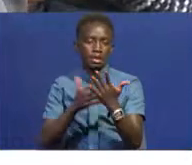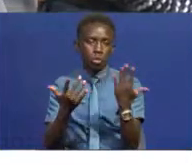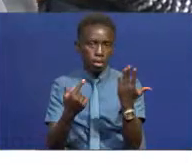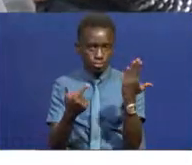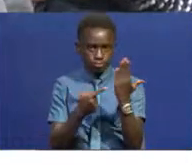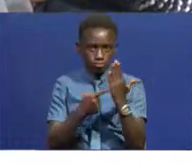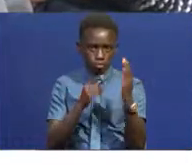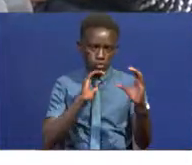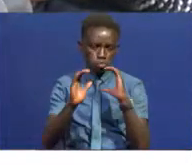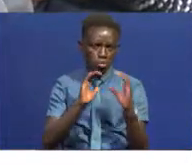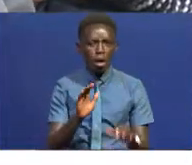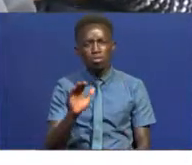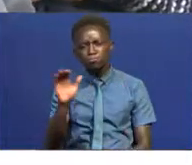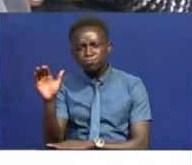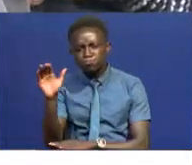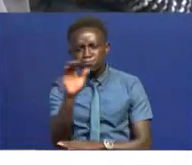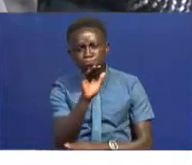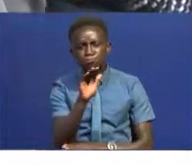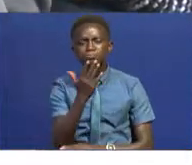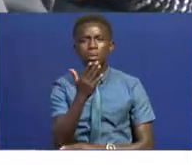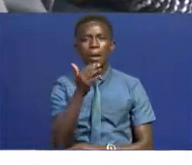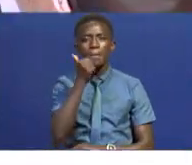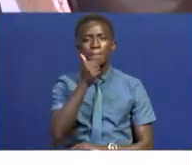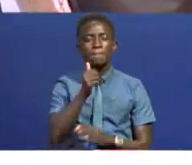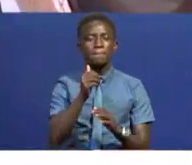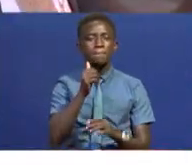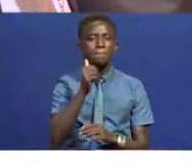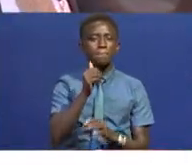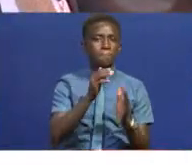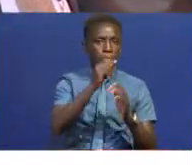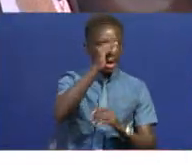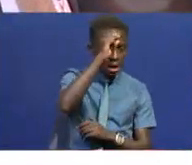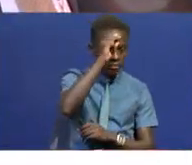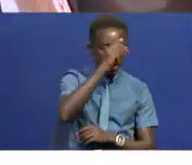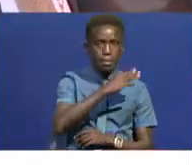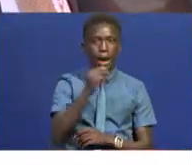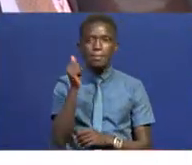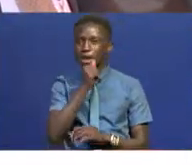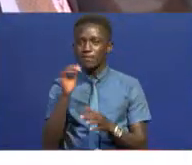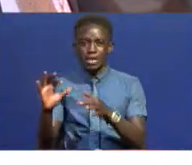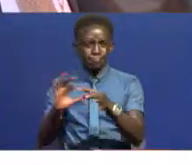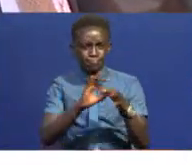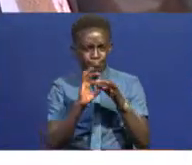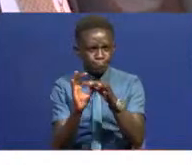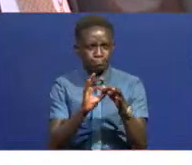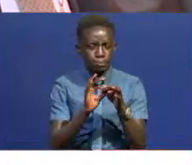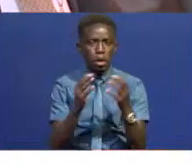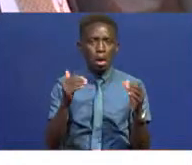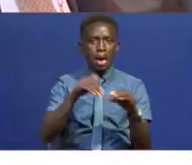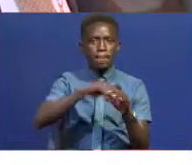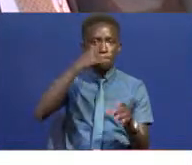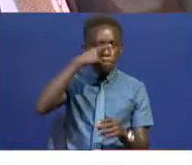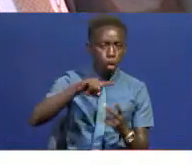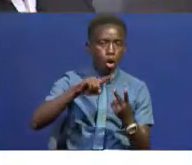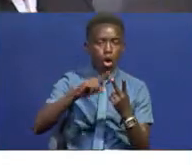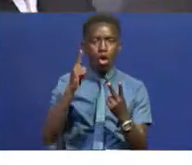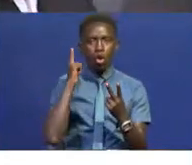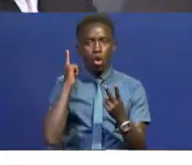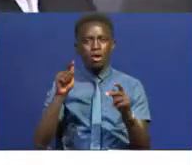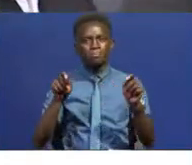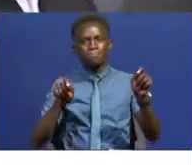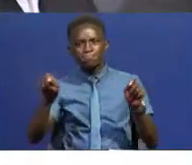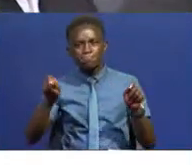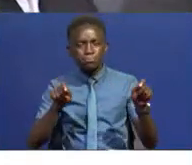called for public-private sector collaboration in the implementation of policies, laws and regulations for digital